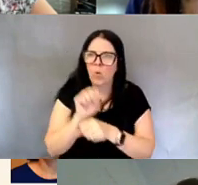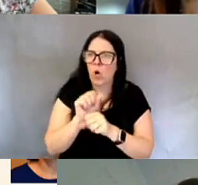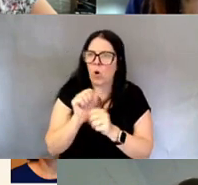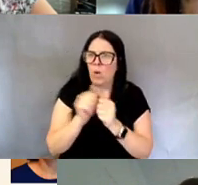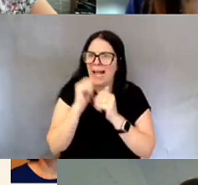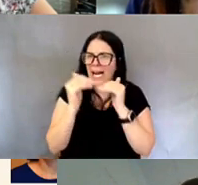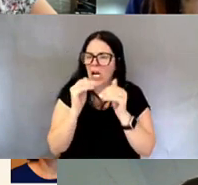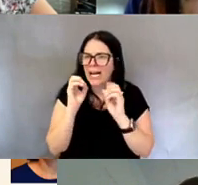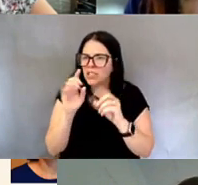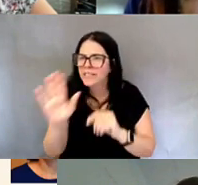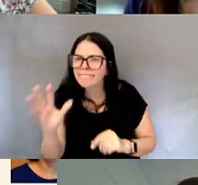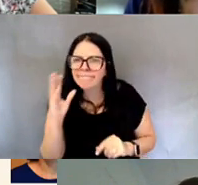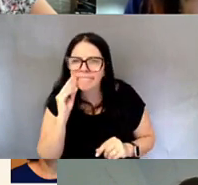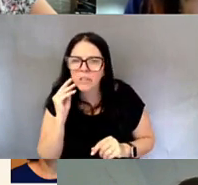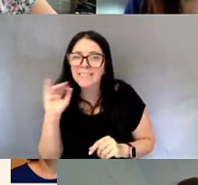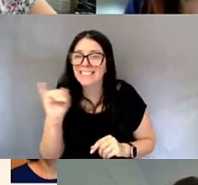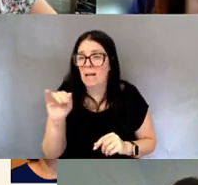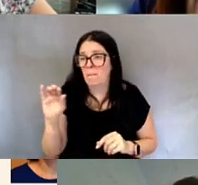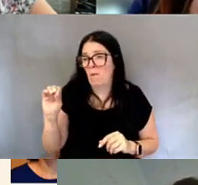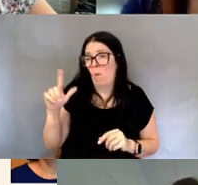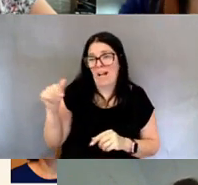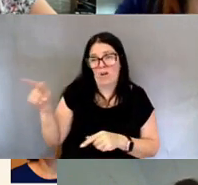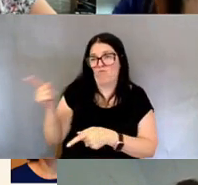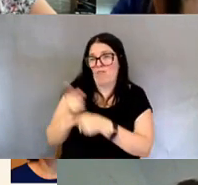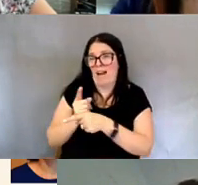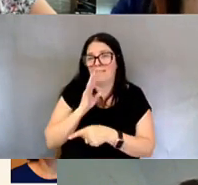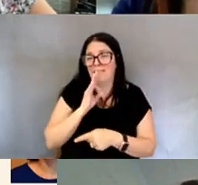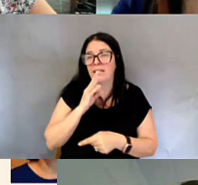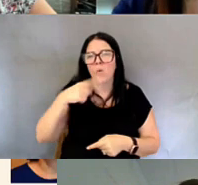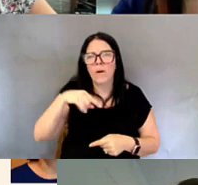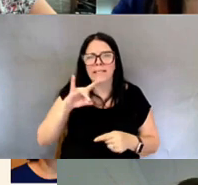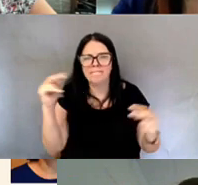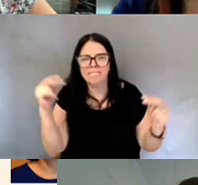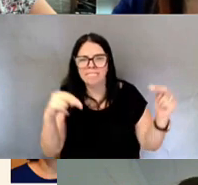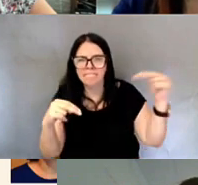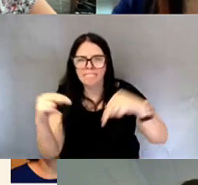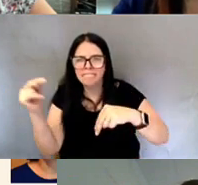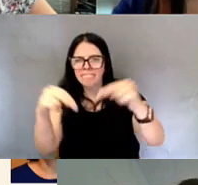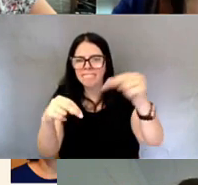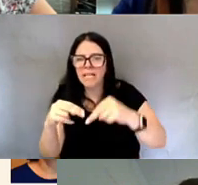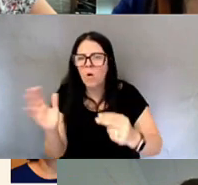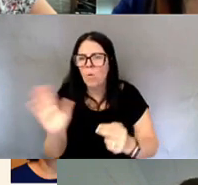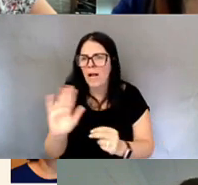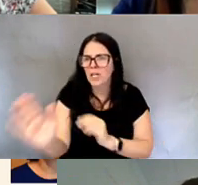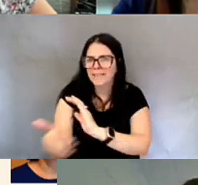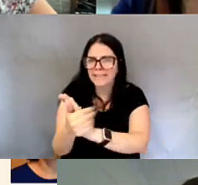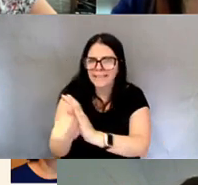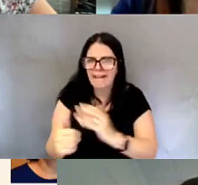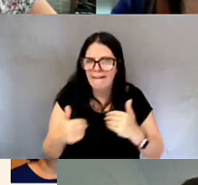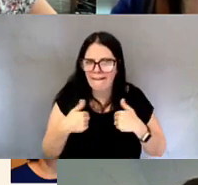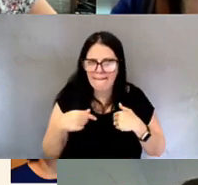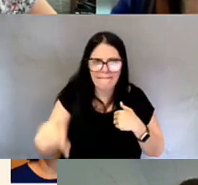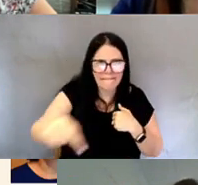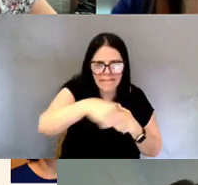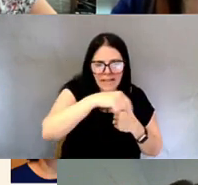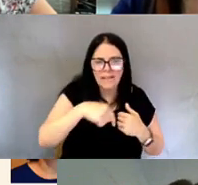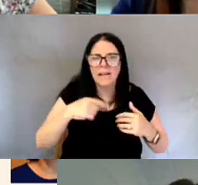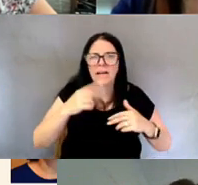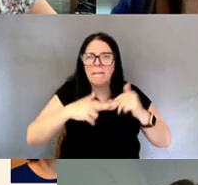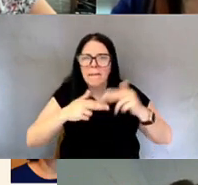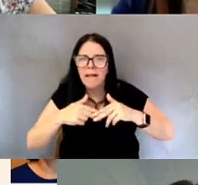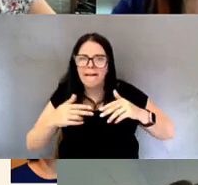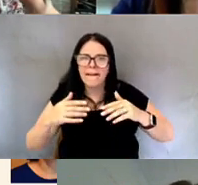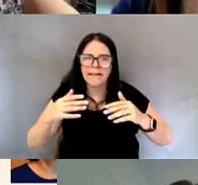And again, like Olga said, everyone kind of brought in their own like specific like strength, and then we built also on each other's